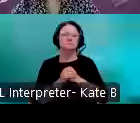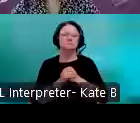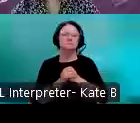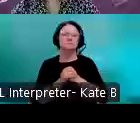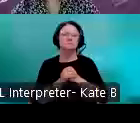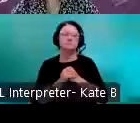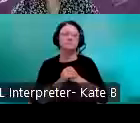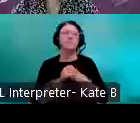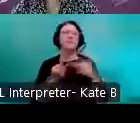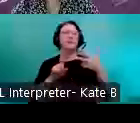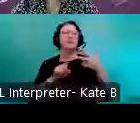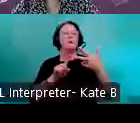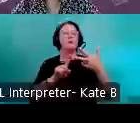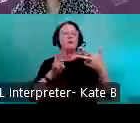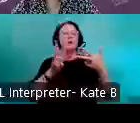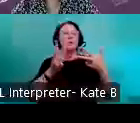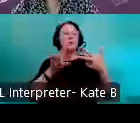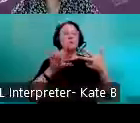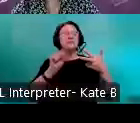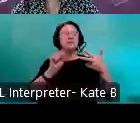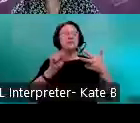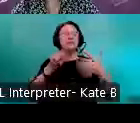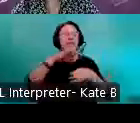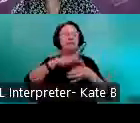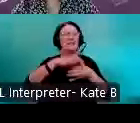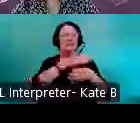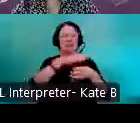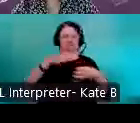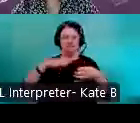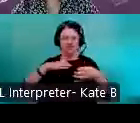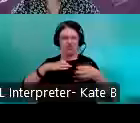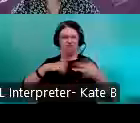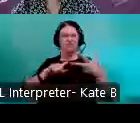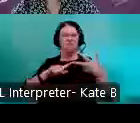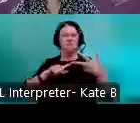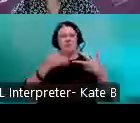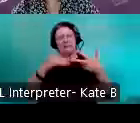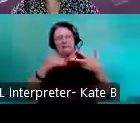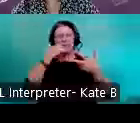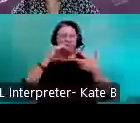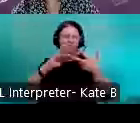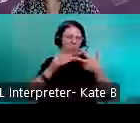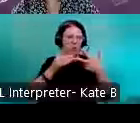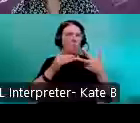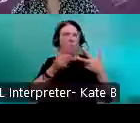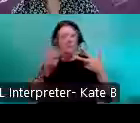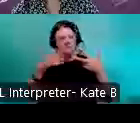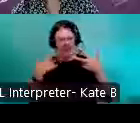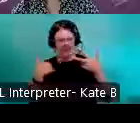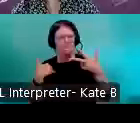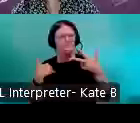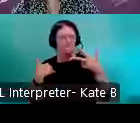The Election Commission is another good resource. They've got emails and phone numbers and websites you can go